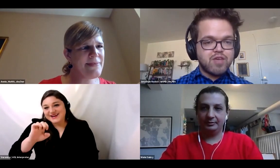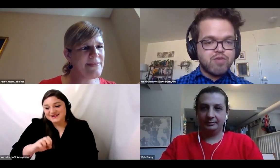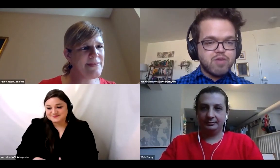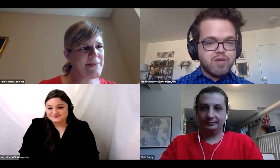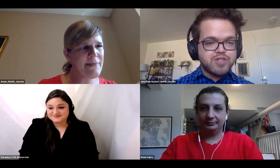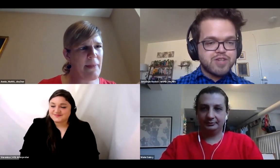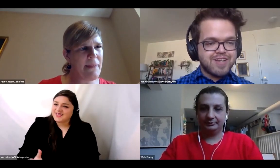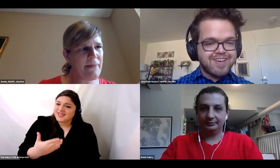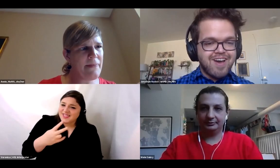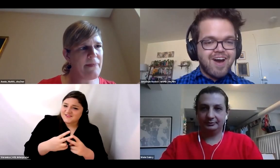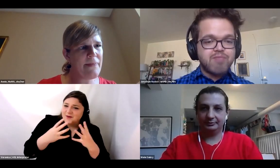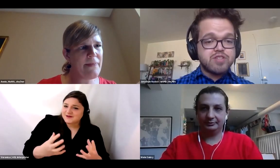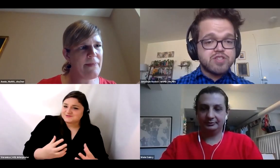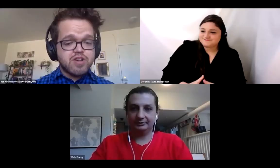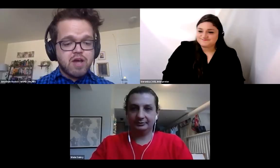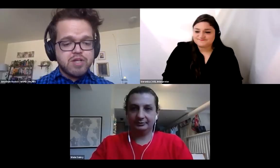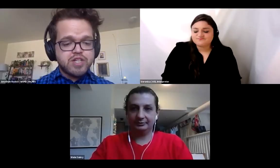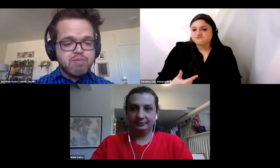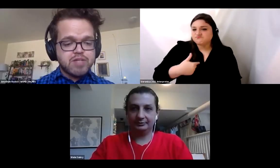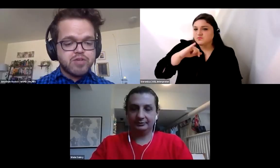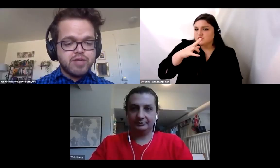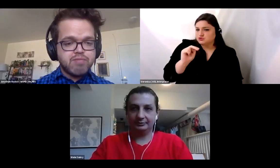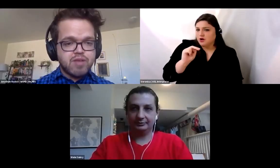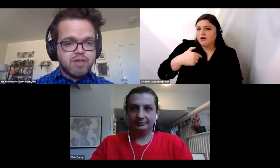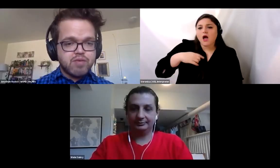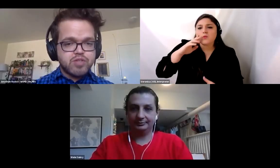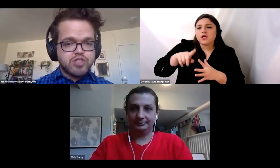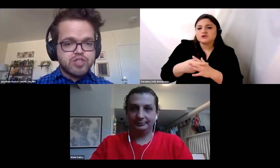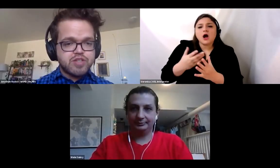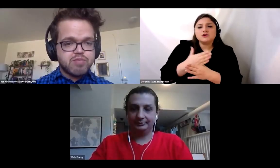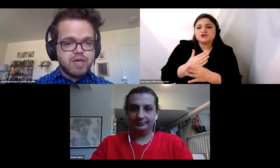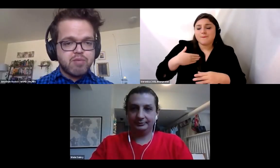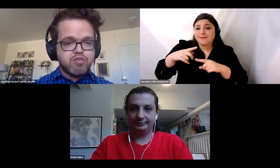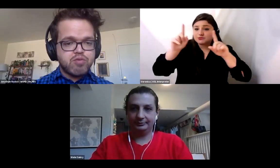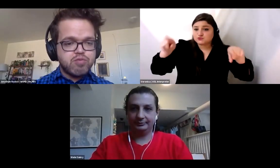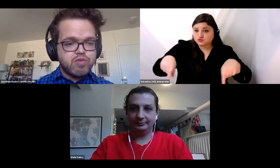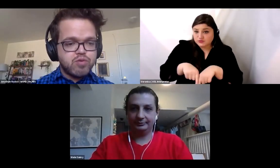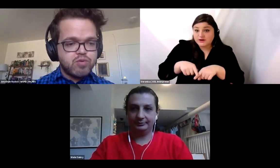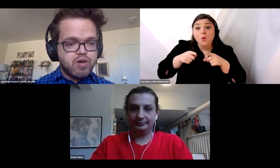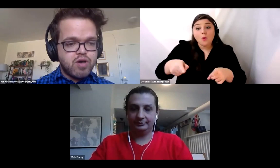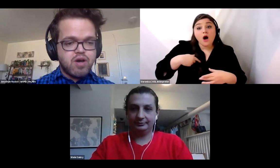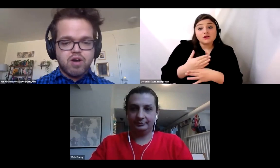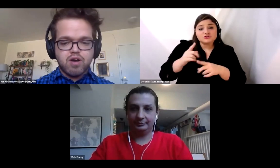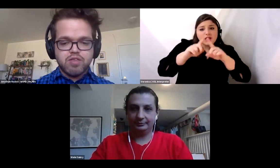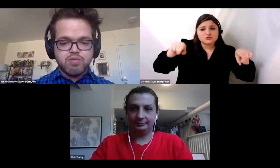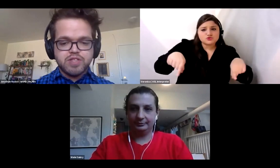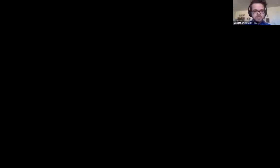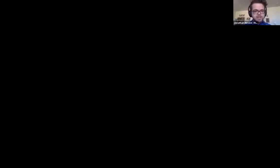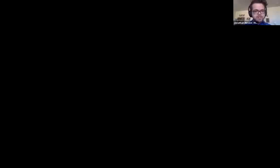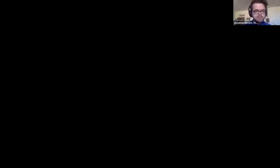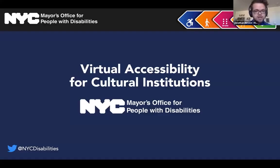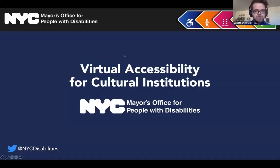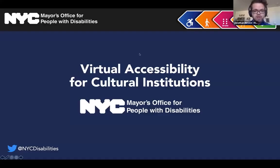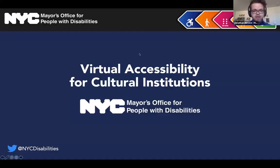Thank you very much, Annie. I'm going to start now by sharing my screen. Everyone should still be able to view the